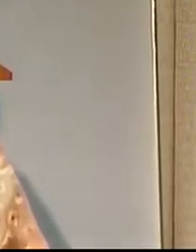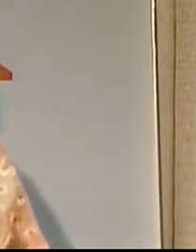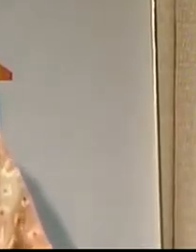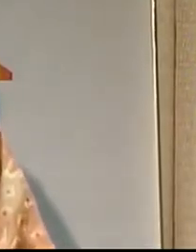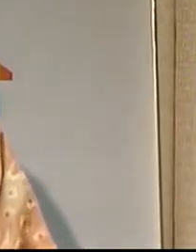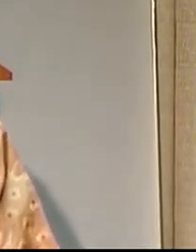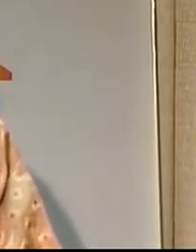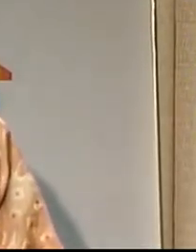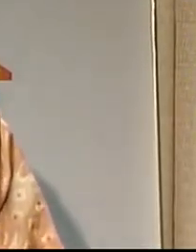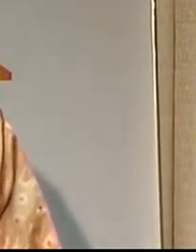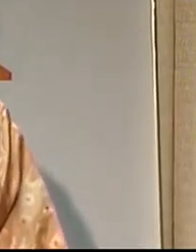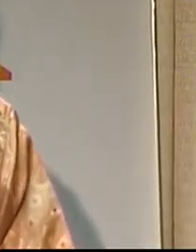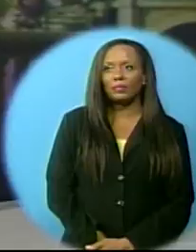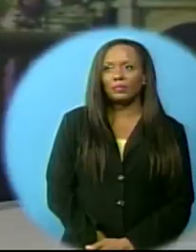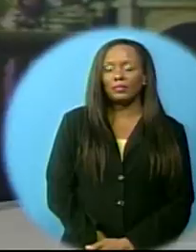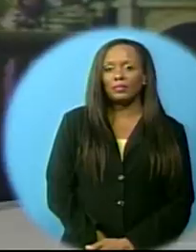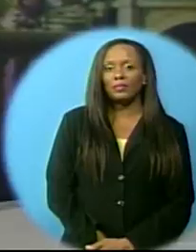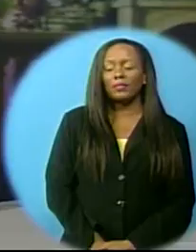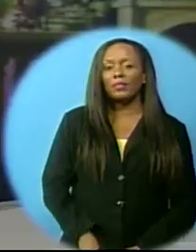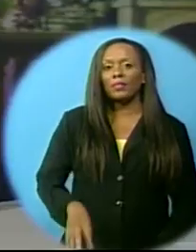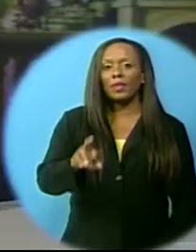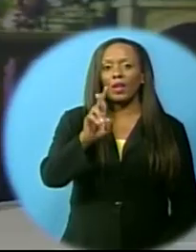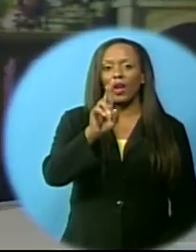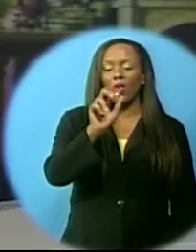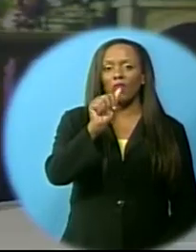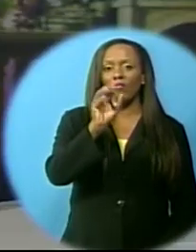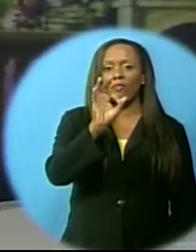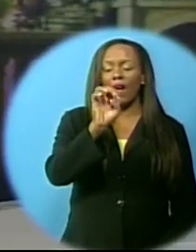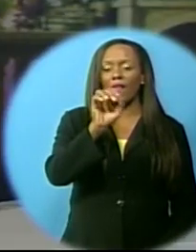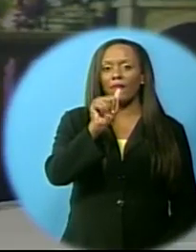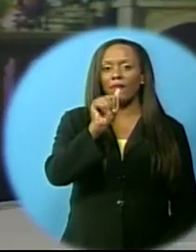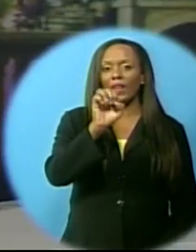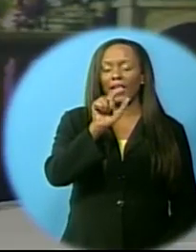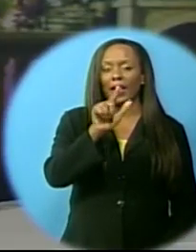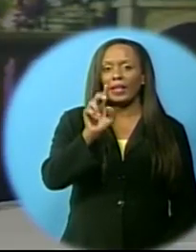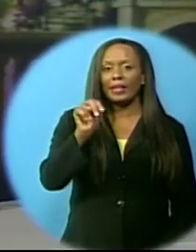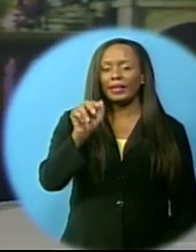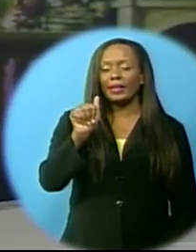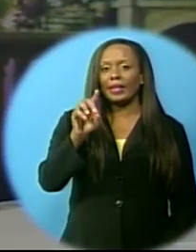to achieve that goal. Rafael Nadal is out of the Australian Open.